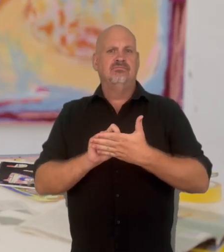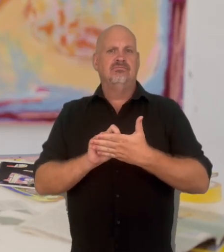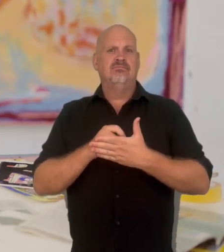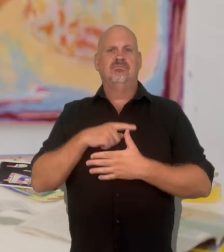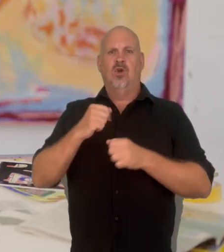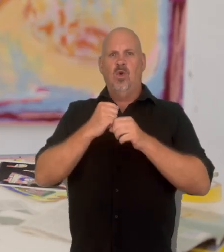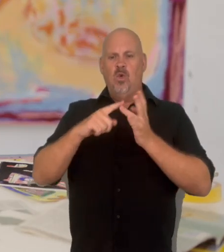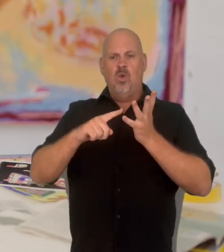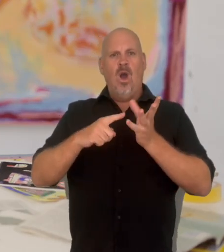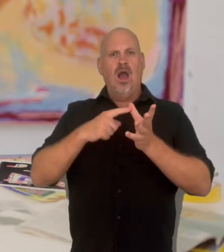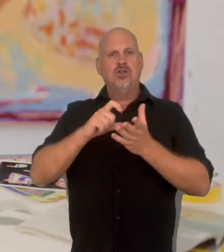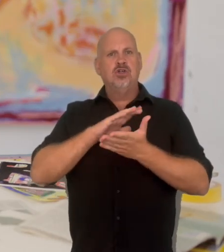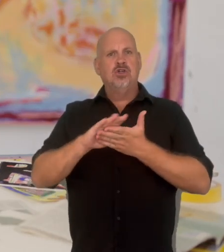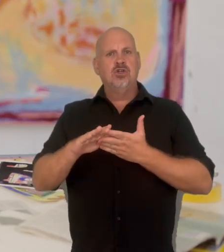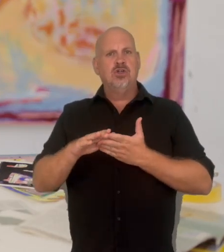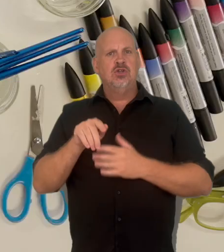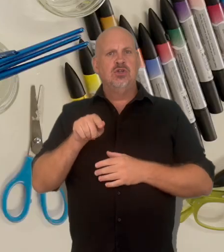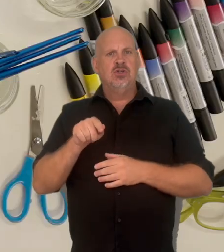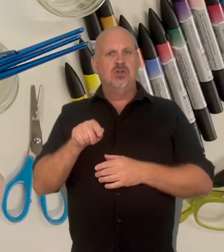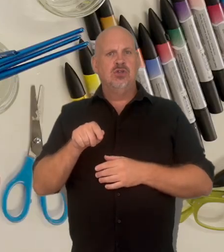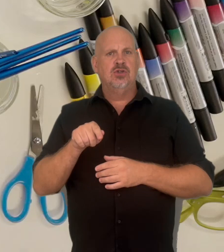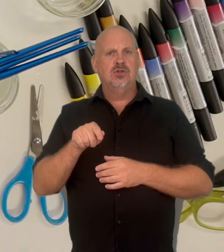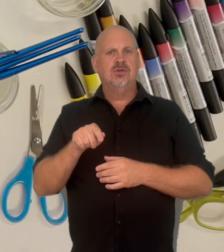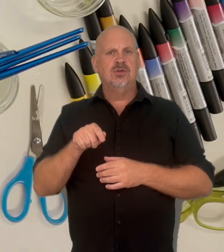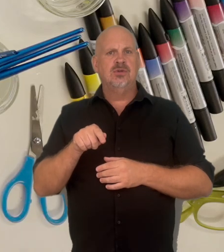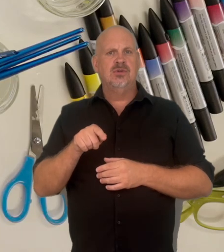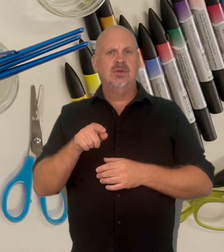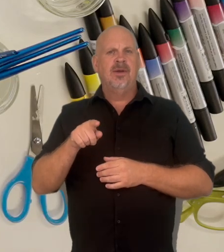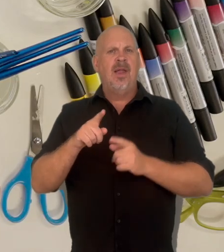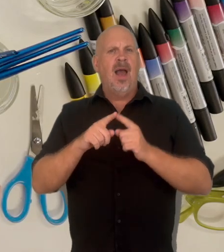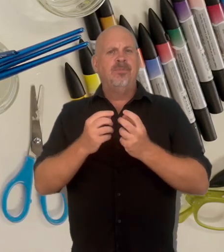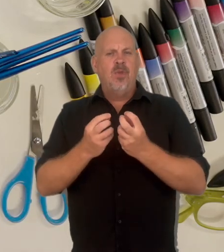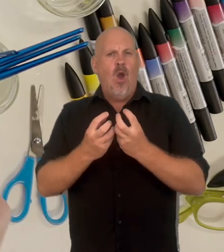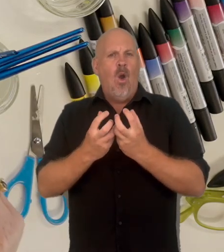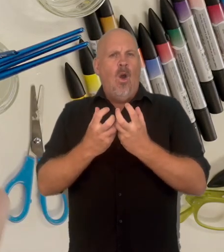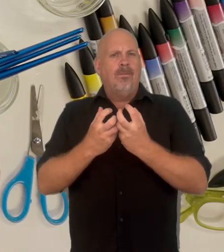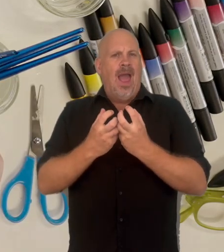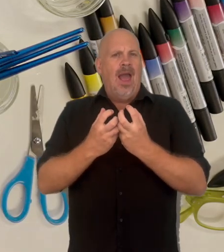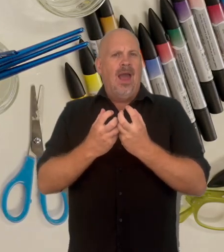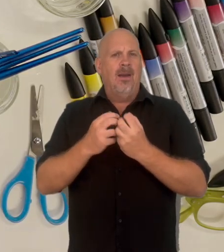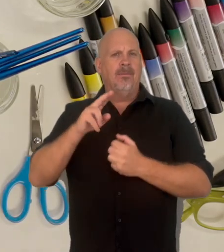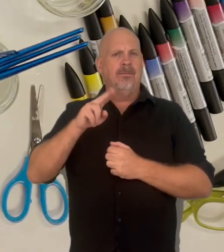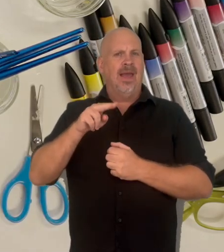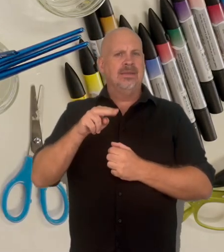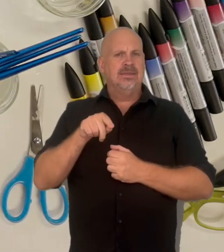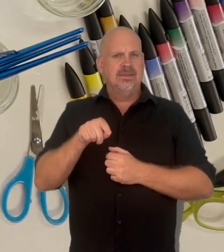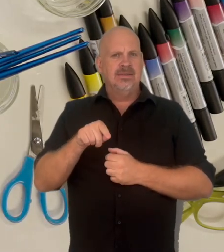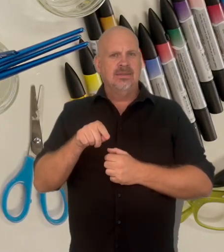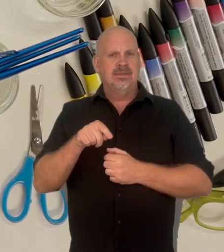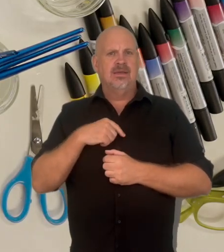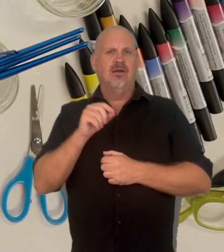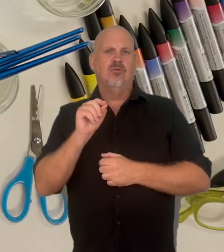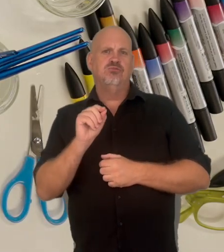I am going to put some gouache, which is a more opaque paint, and you can